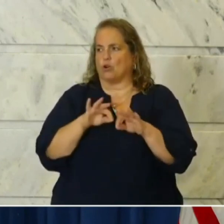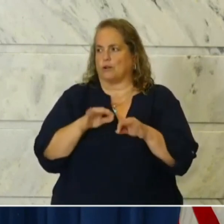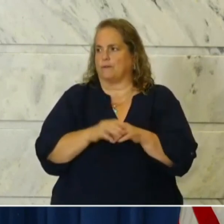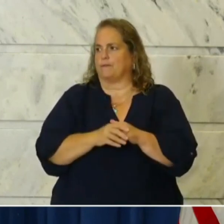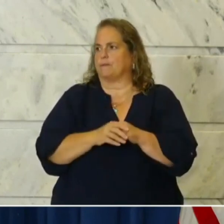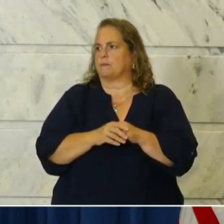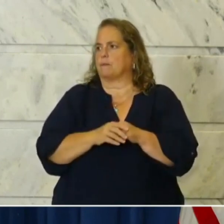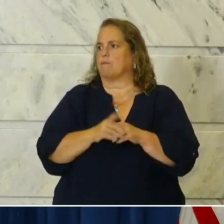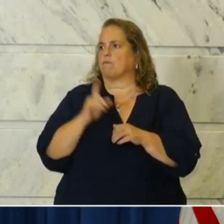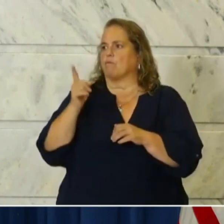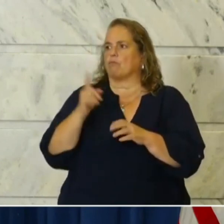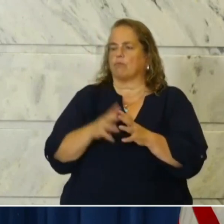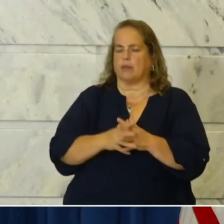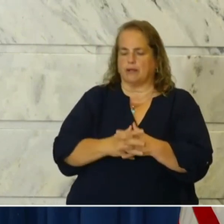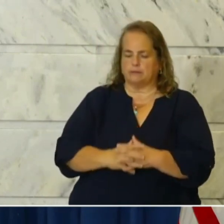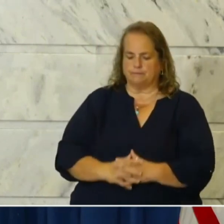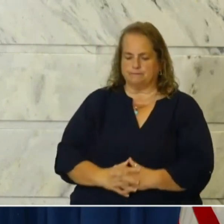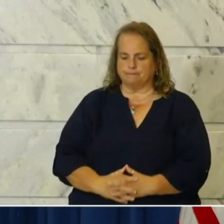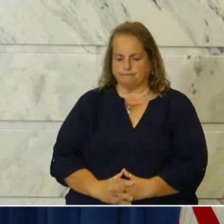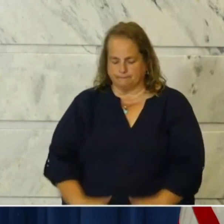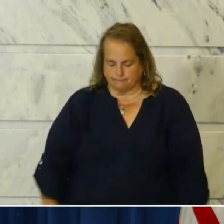possibilities.